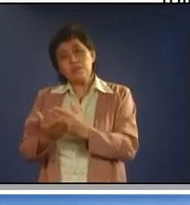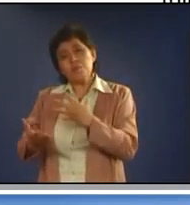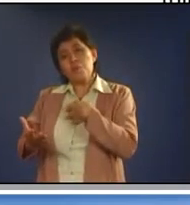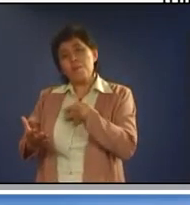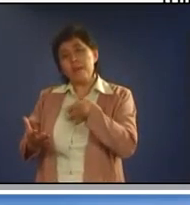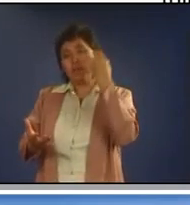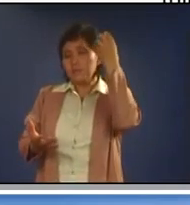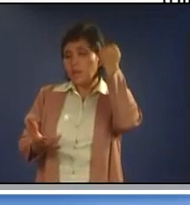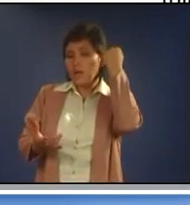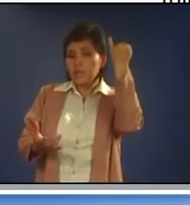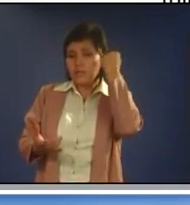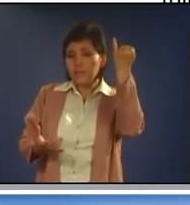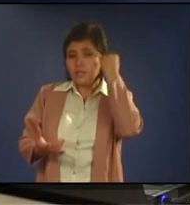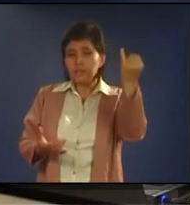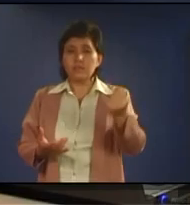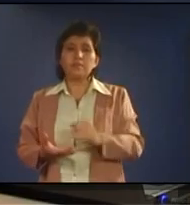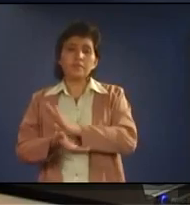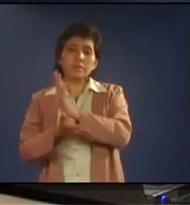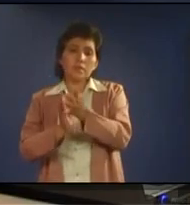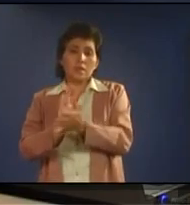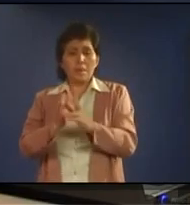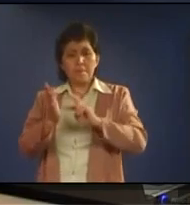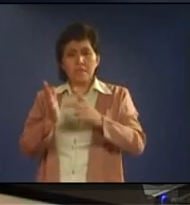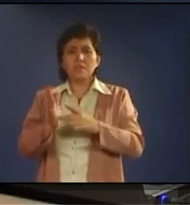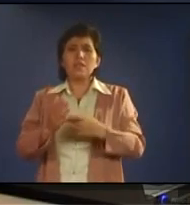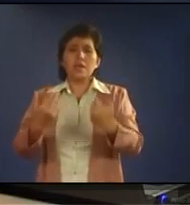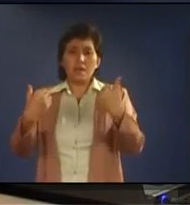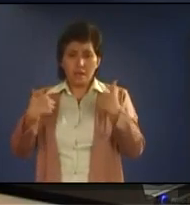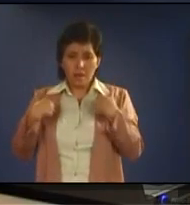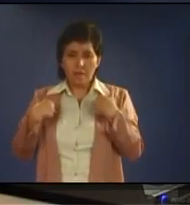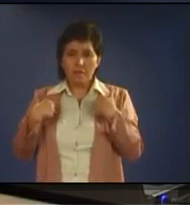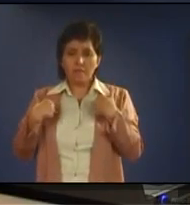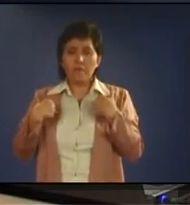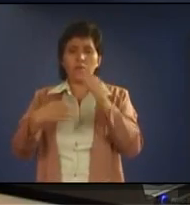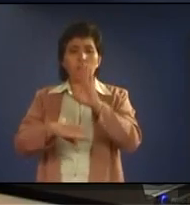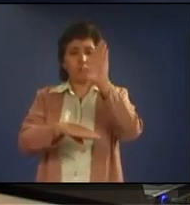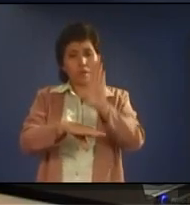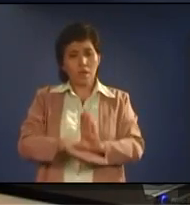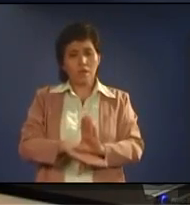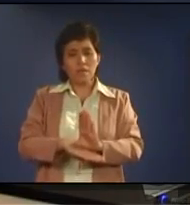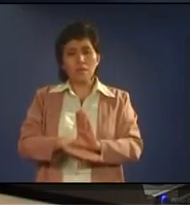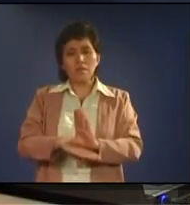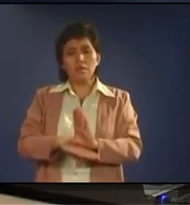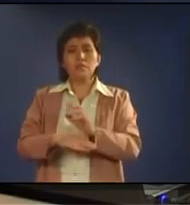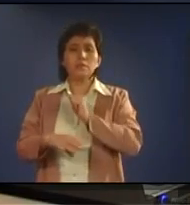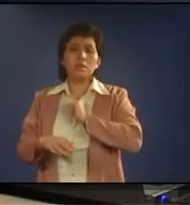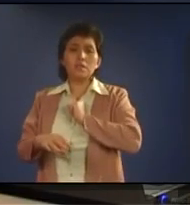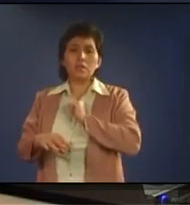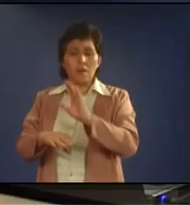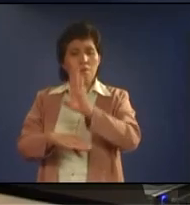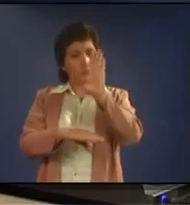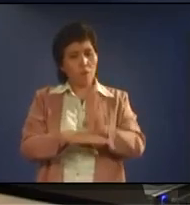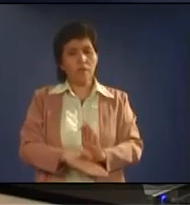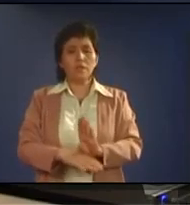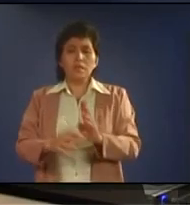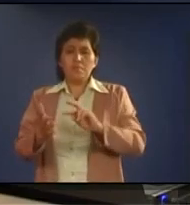idea. They share some common idea, meaning they have a culture, a distinctive culture. Hereby, a culture doesn't